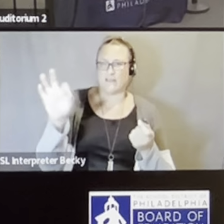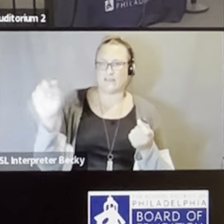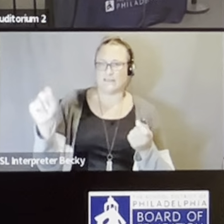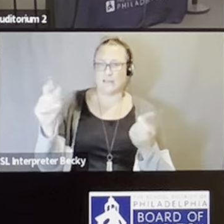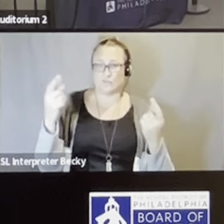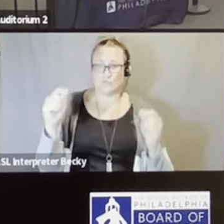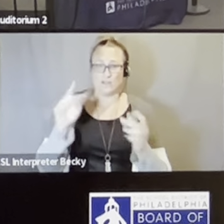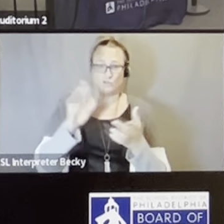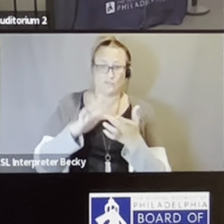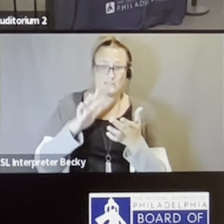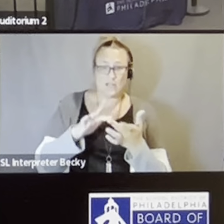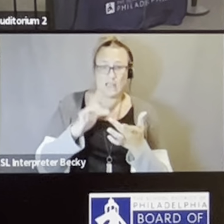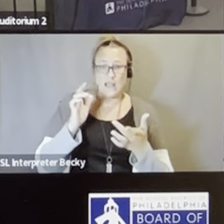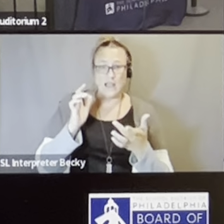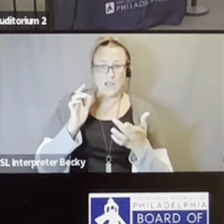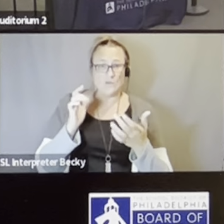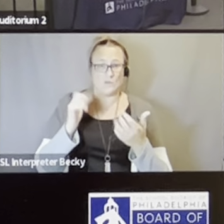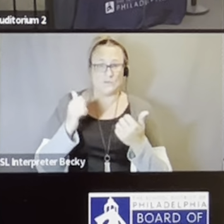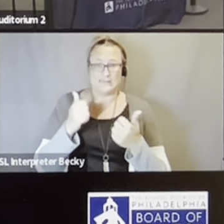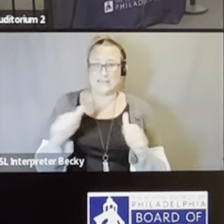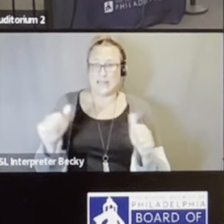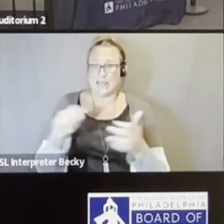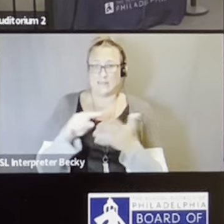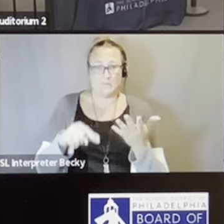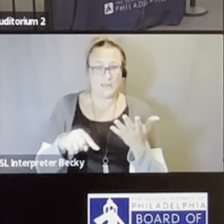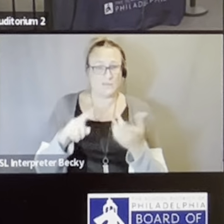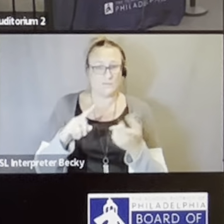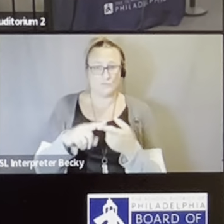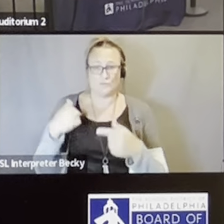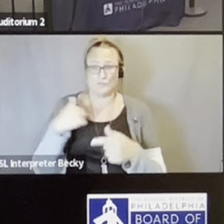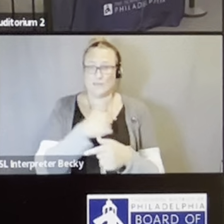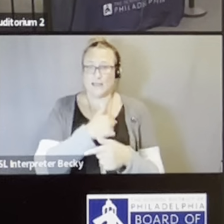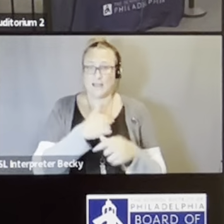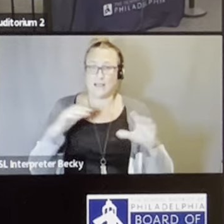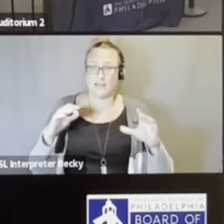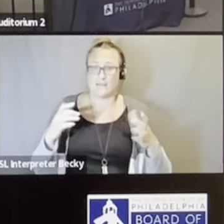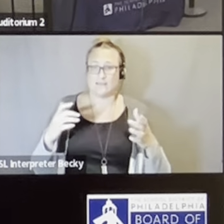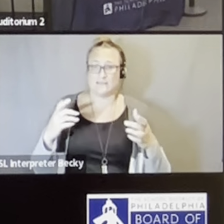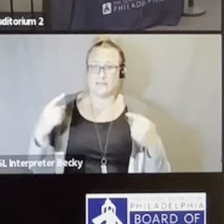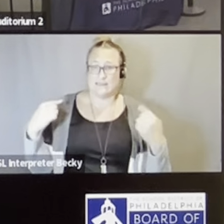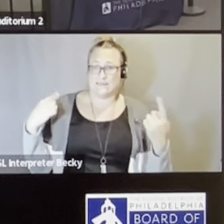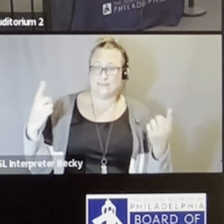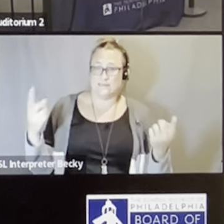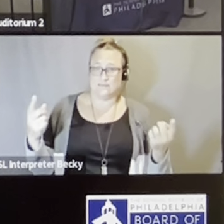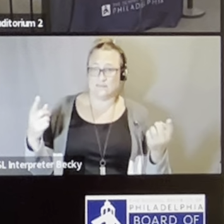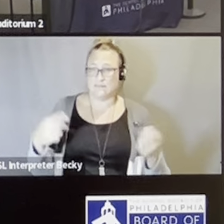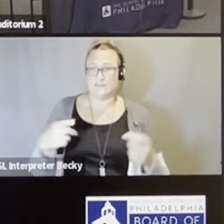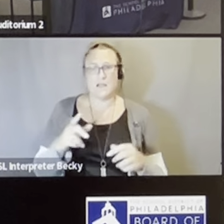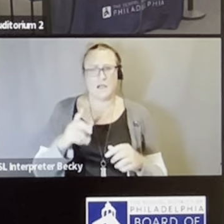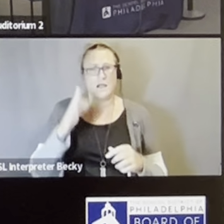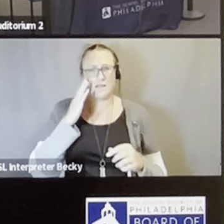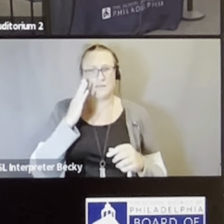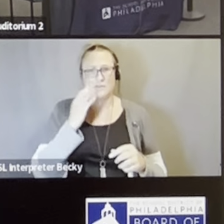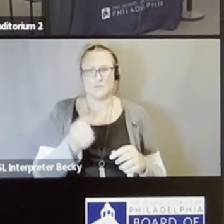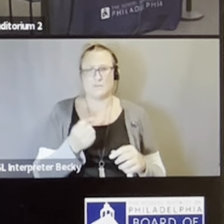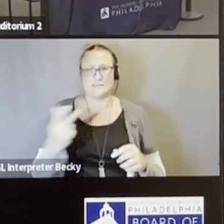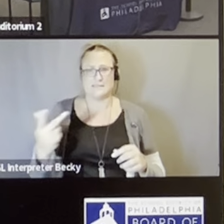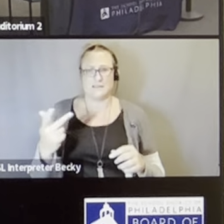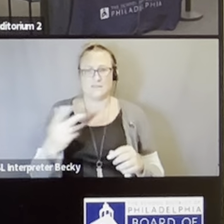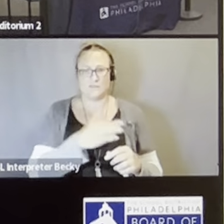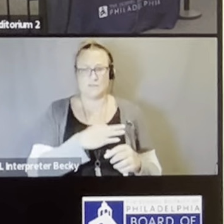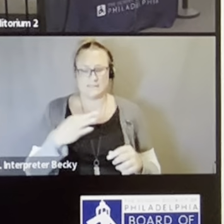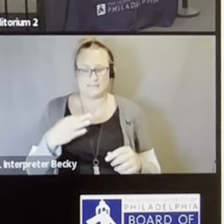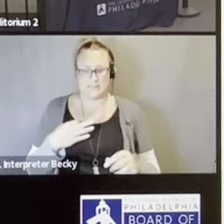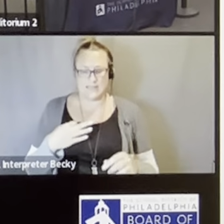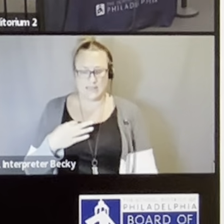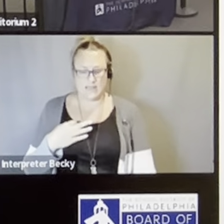out in any matter to us as a body since they're coming on board? There were several of the staff that their staff